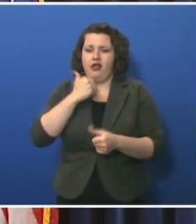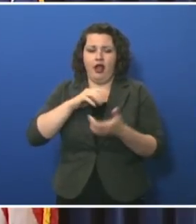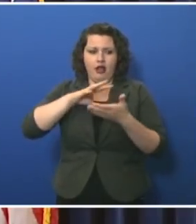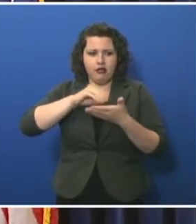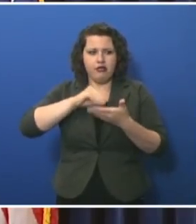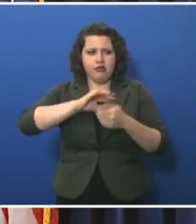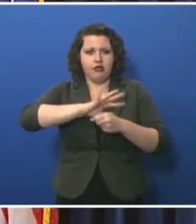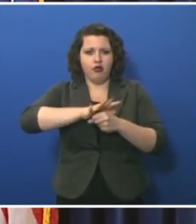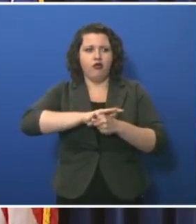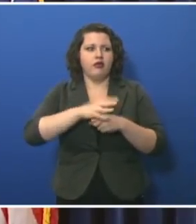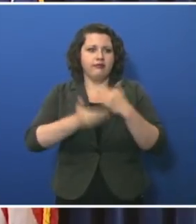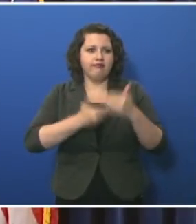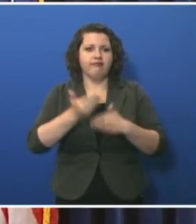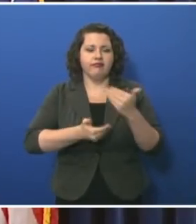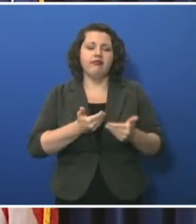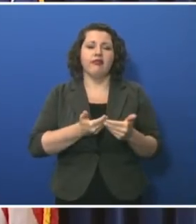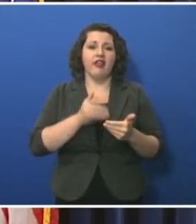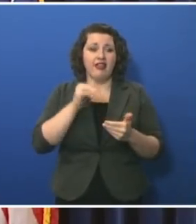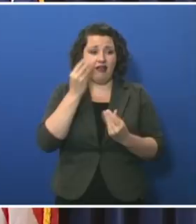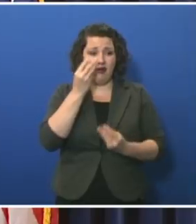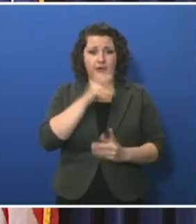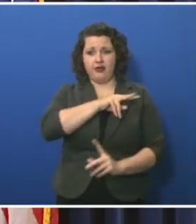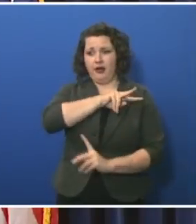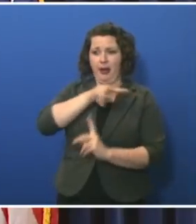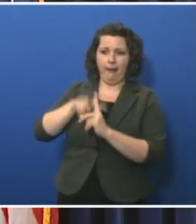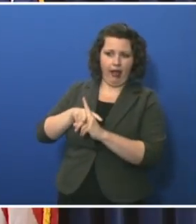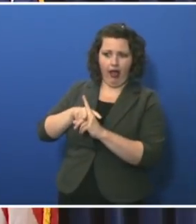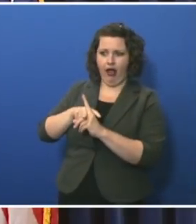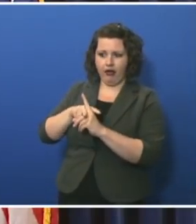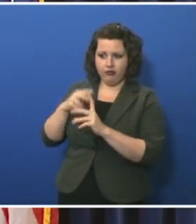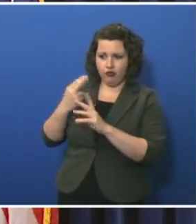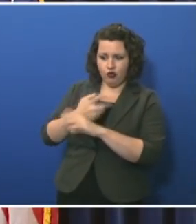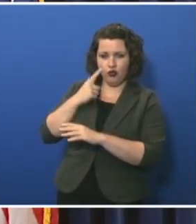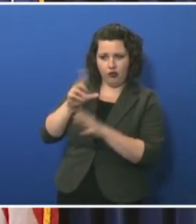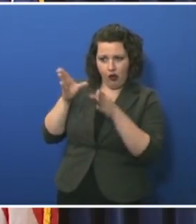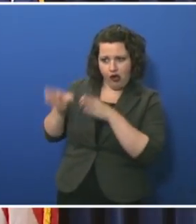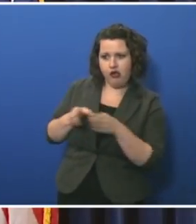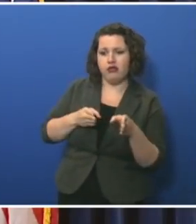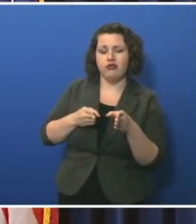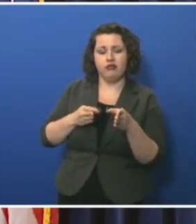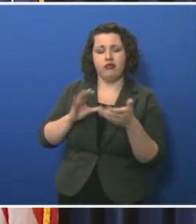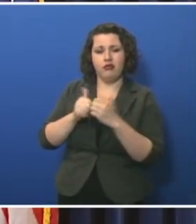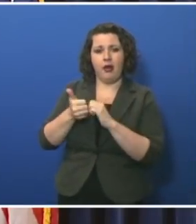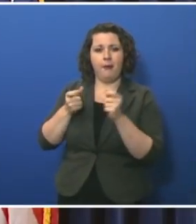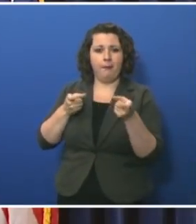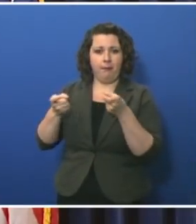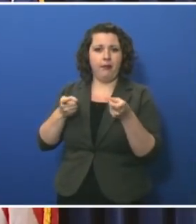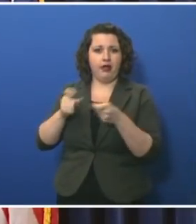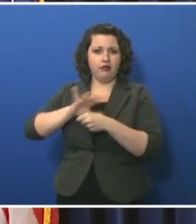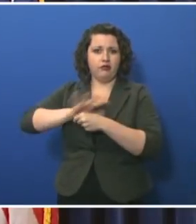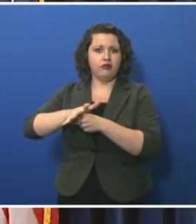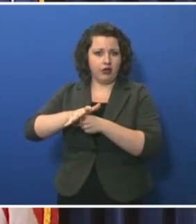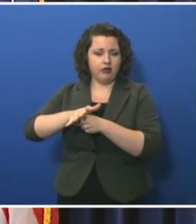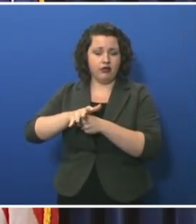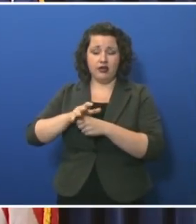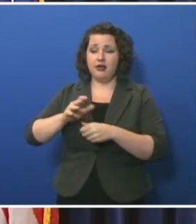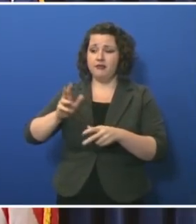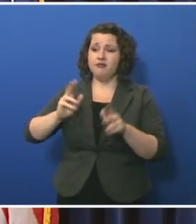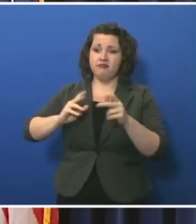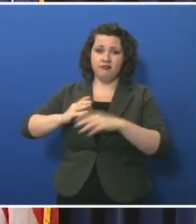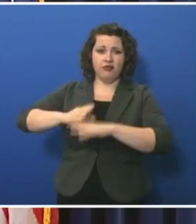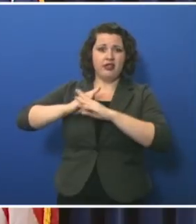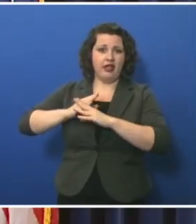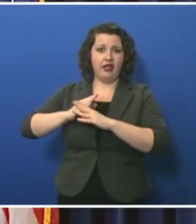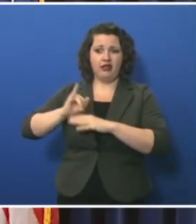about COVID-19 and apply that information to our strategy to manage the virus and protect the health of all Iowans throughout